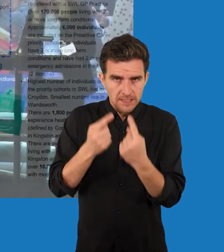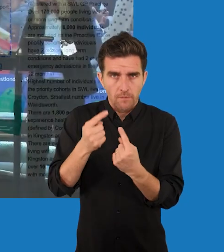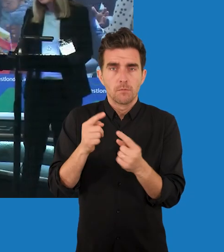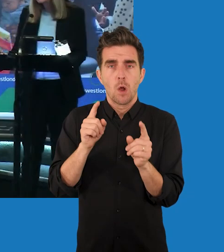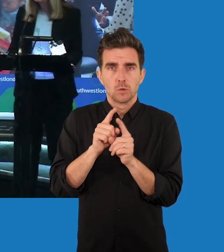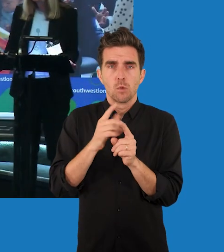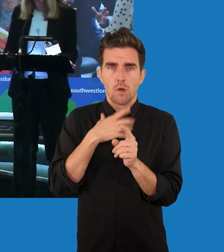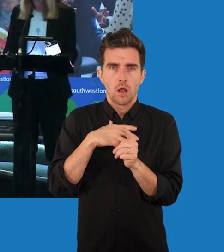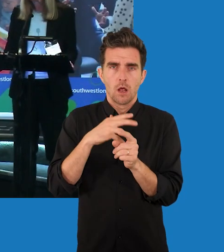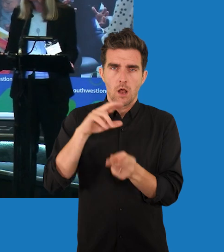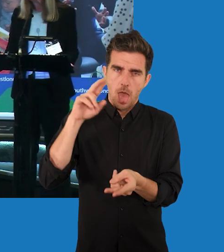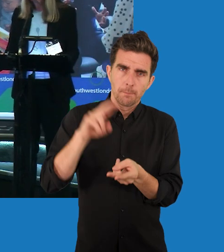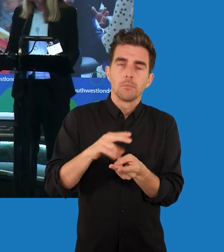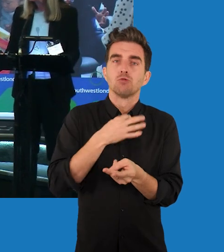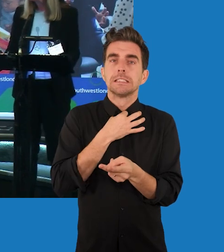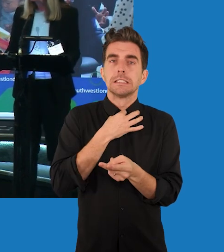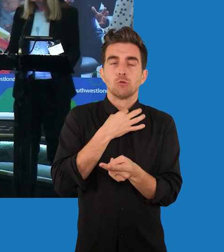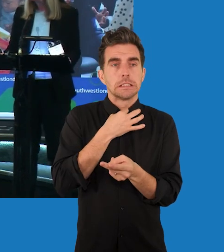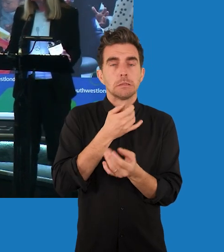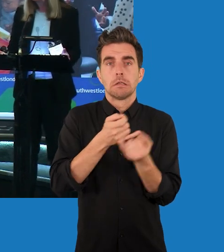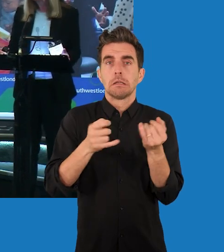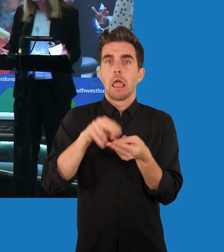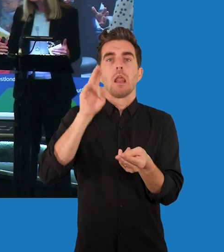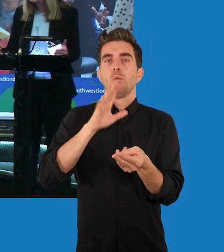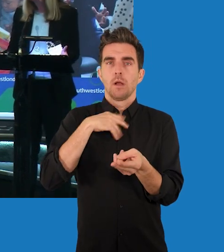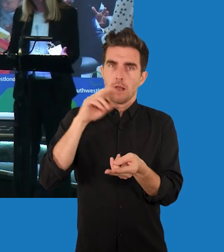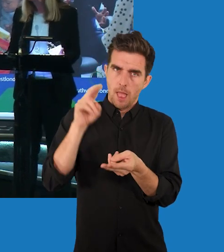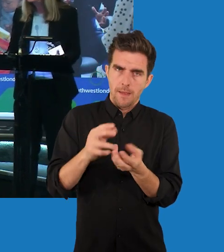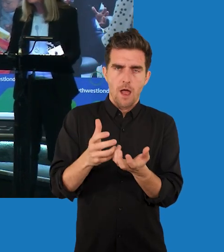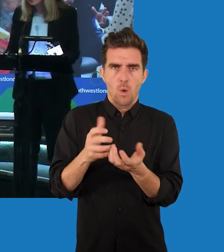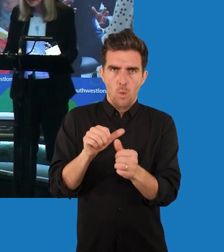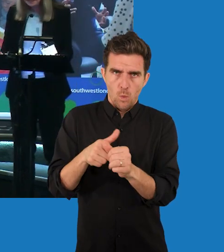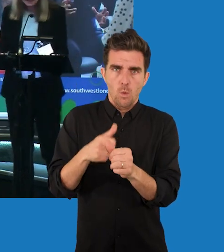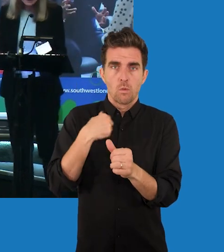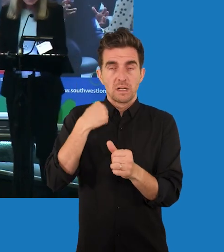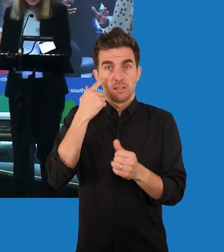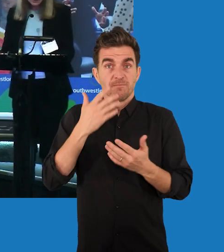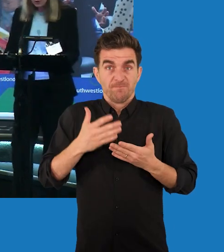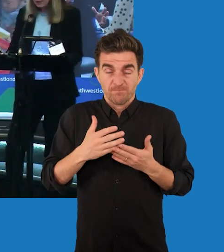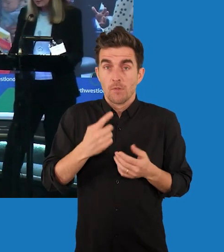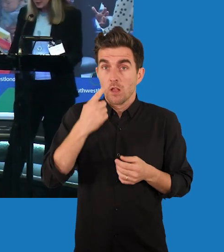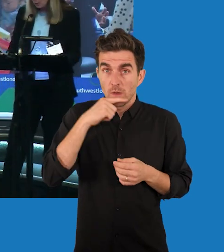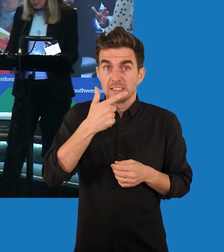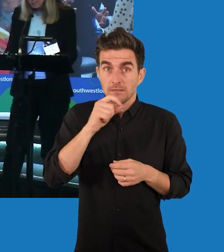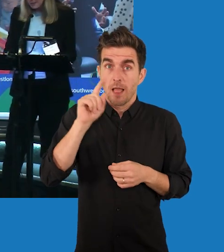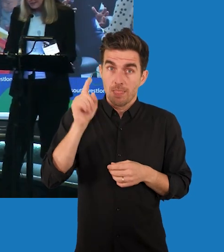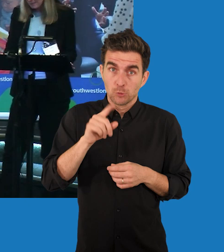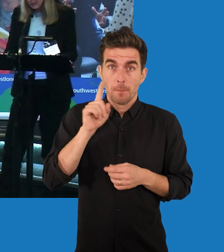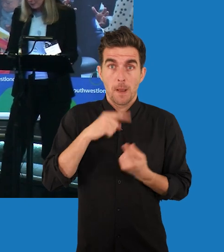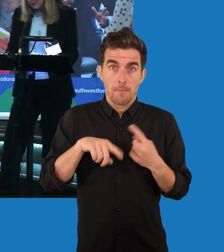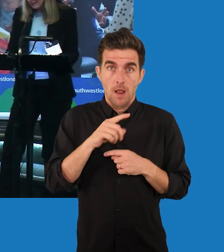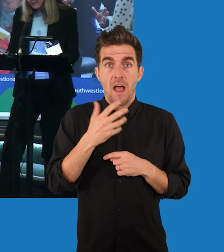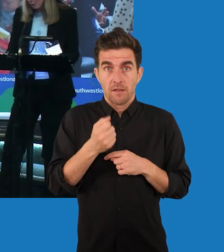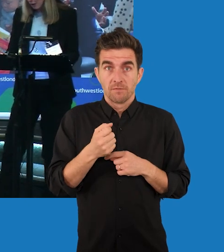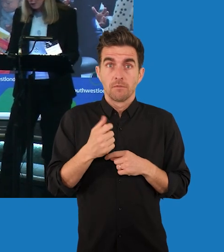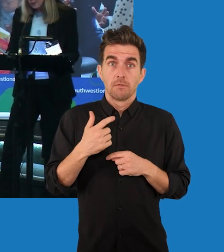after themselves better, but also to have less escalation of risk. So if we think about